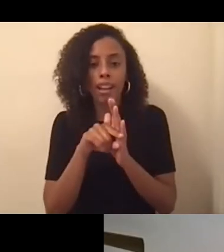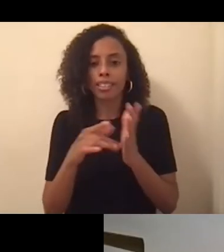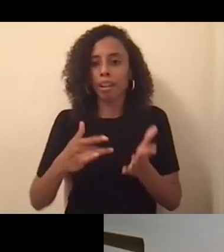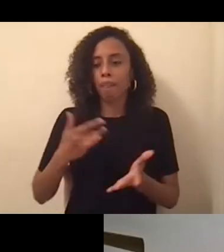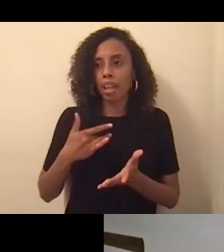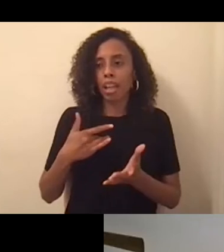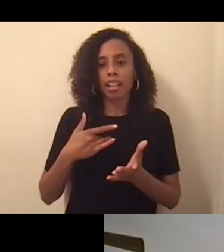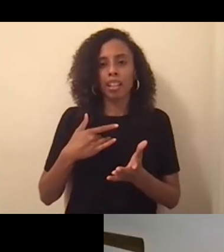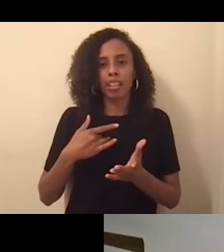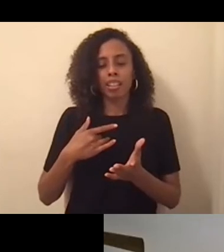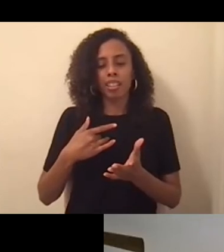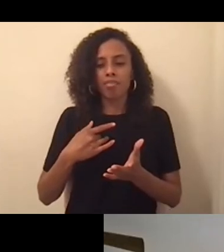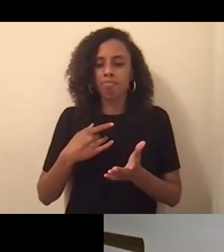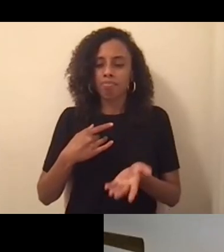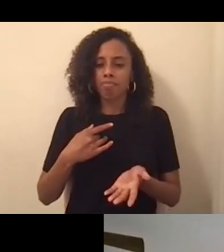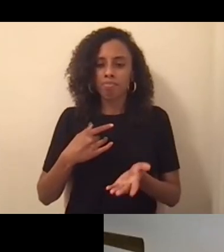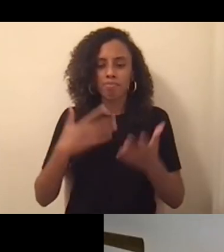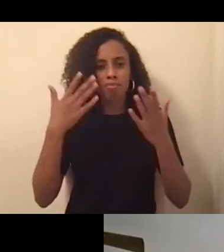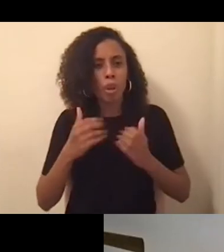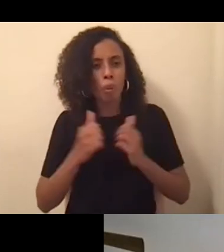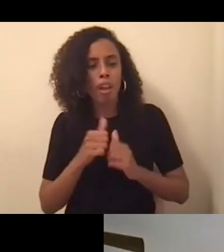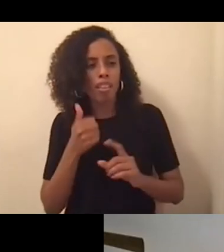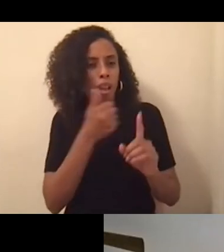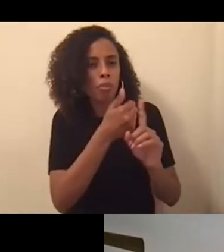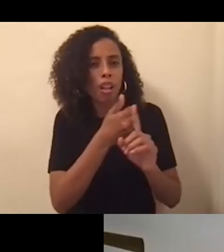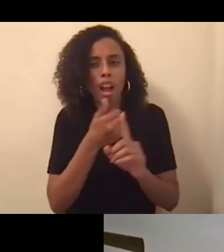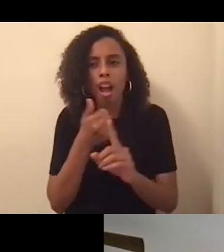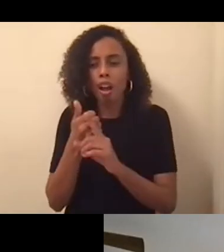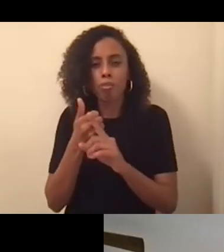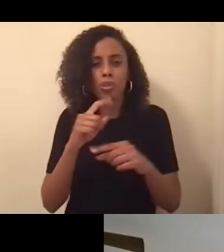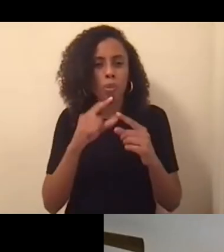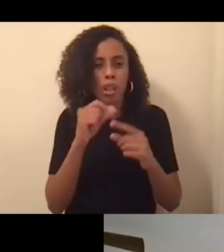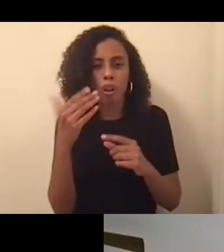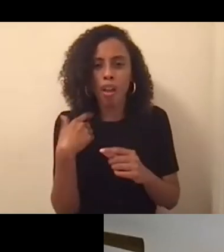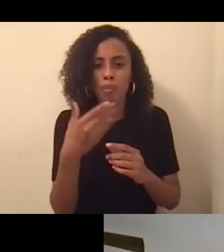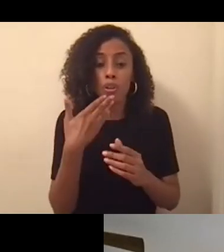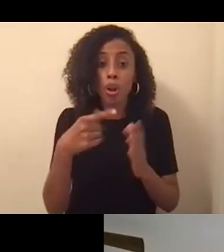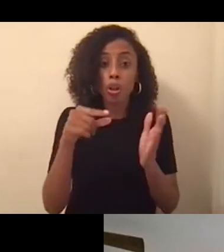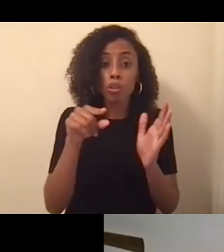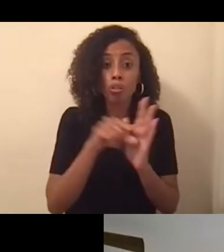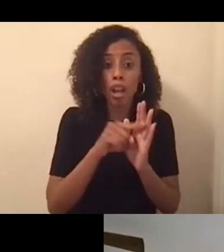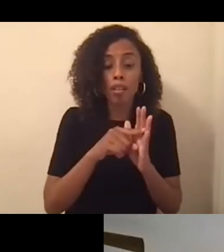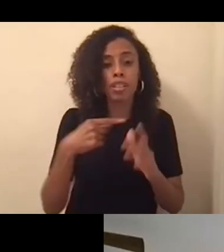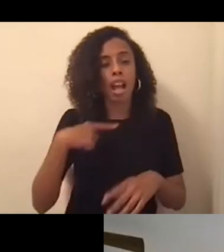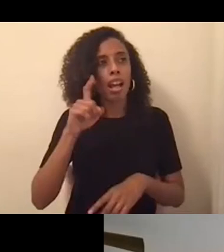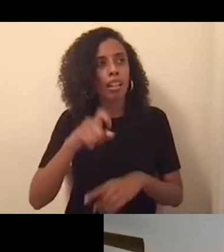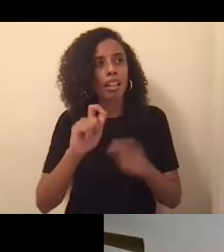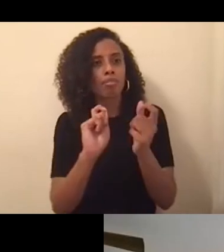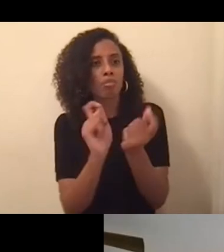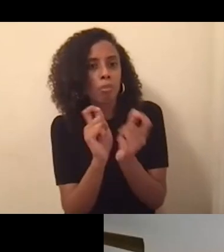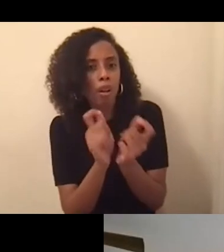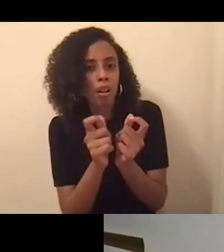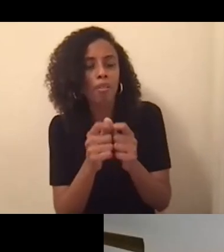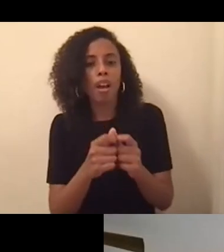disappointed in themselves when they don't get good grades. And I had to modify